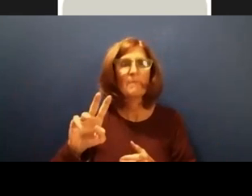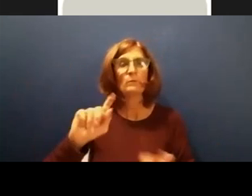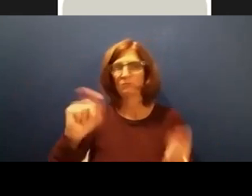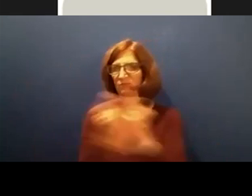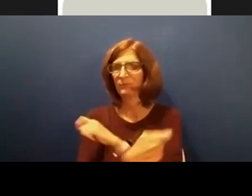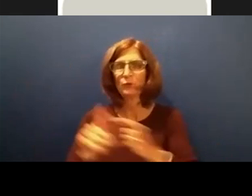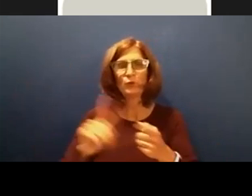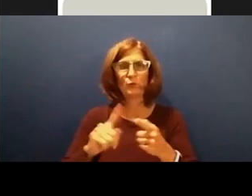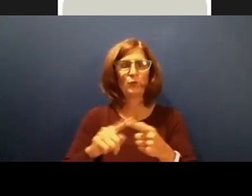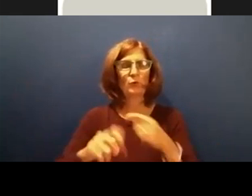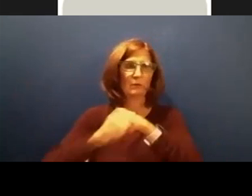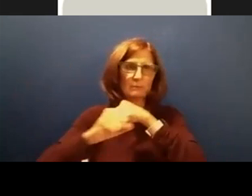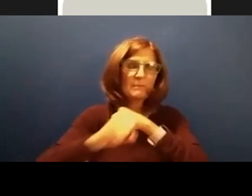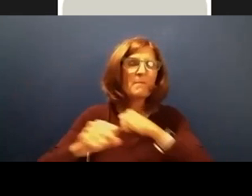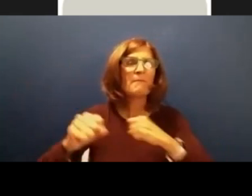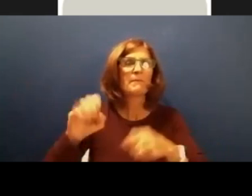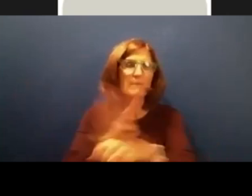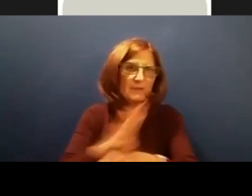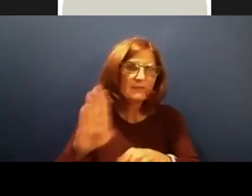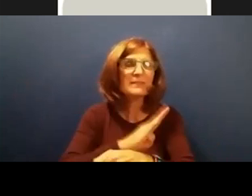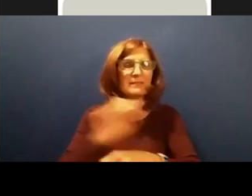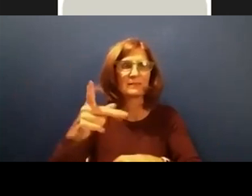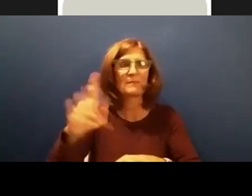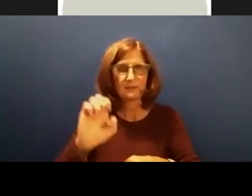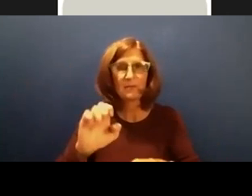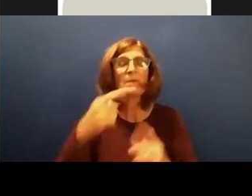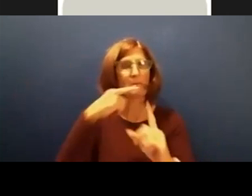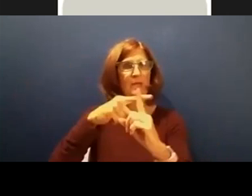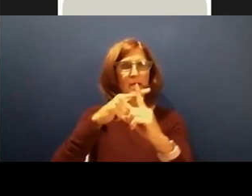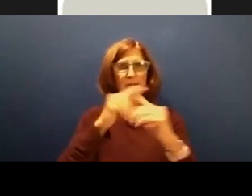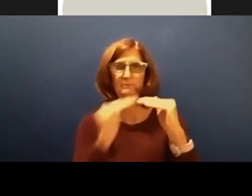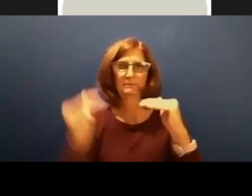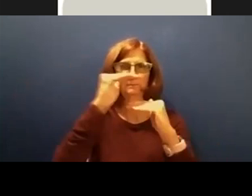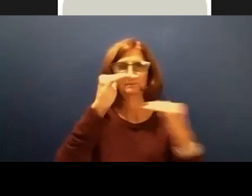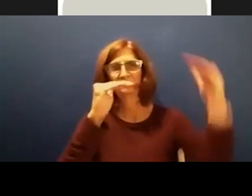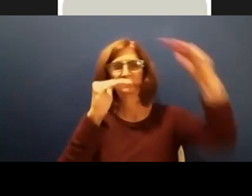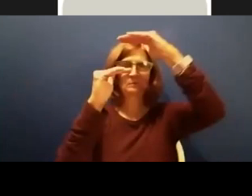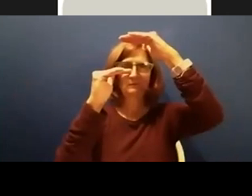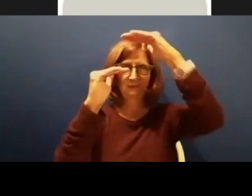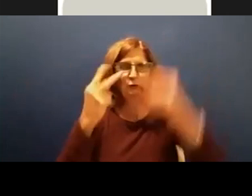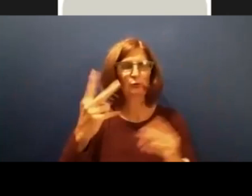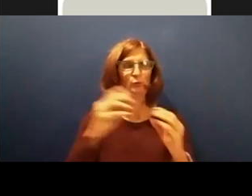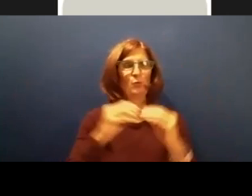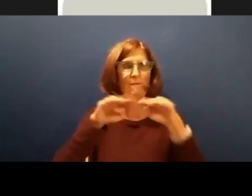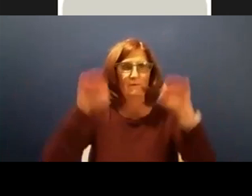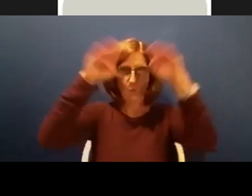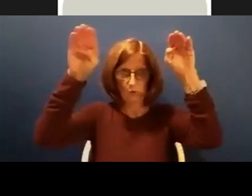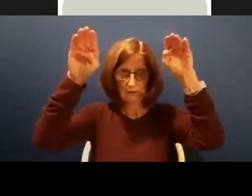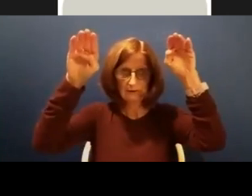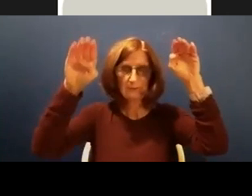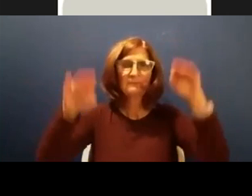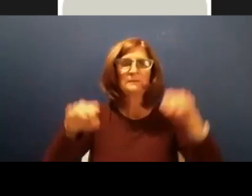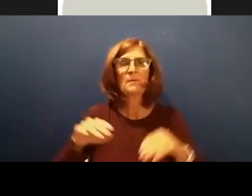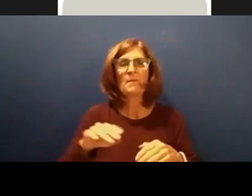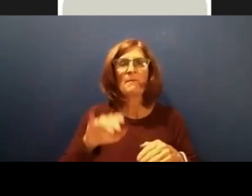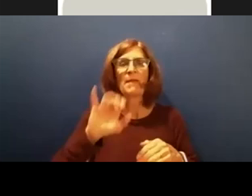flexible space. The developer plans to add 2 stories to the roof of existing building, and that's going to be set